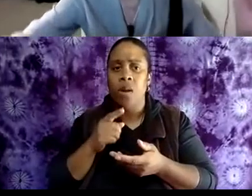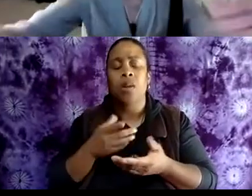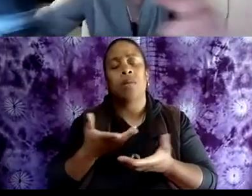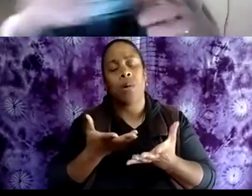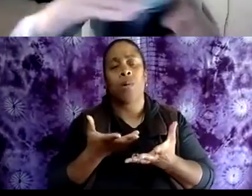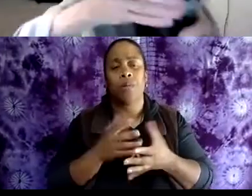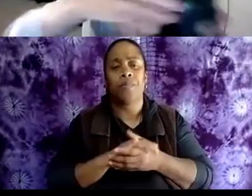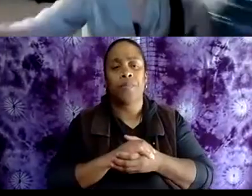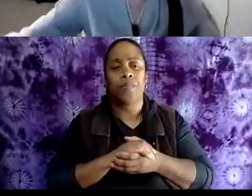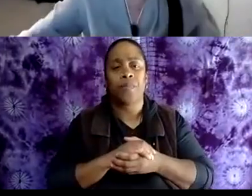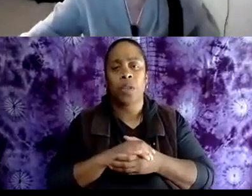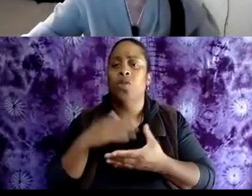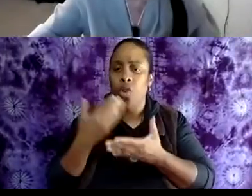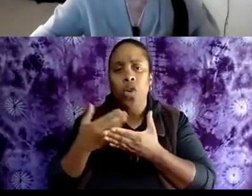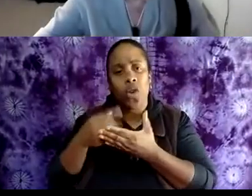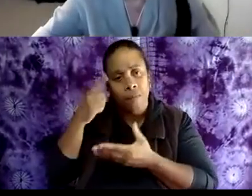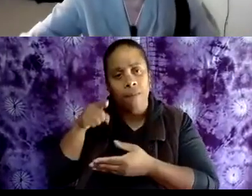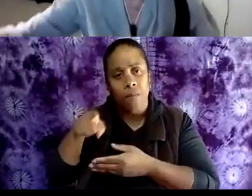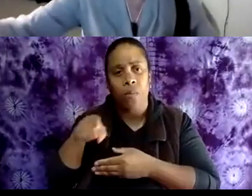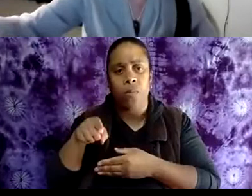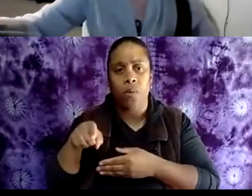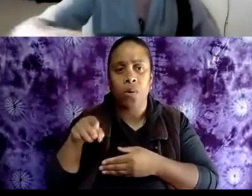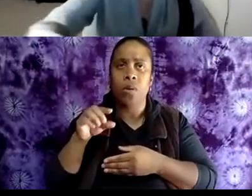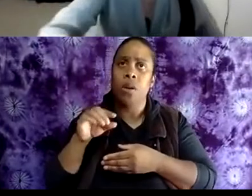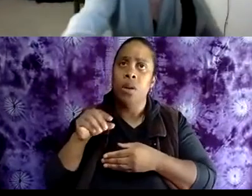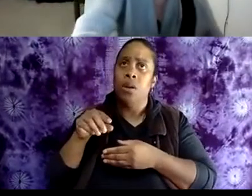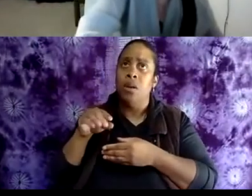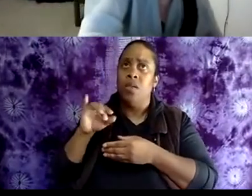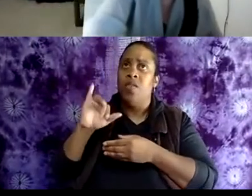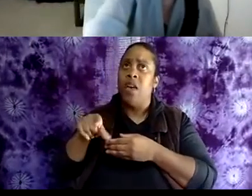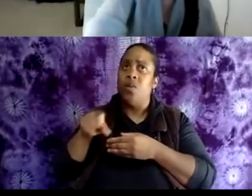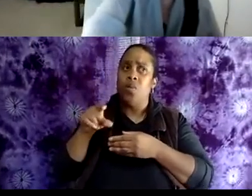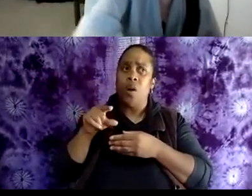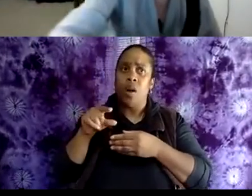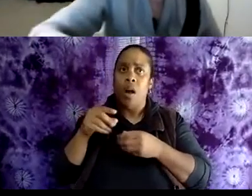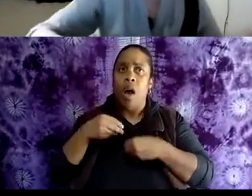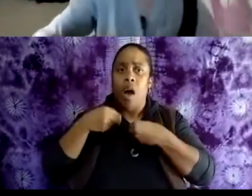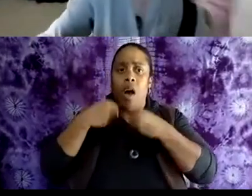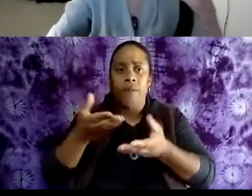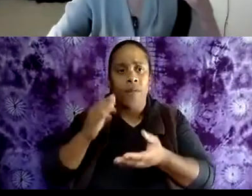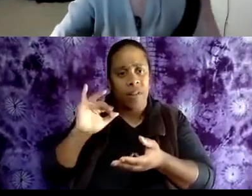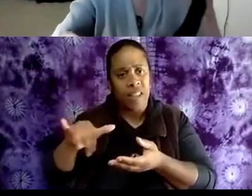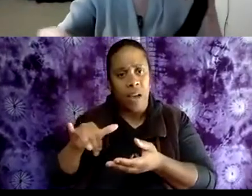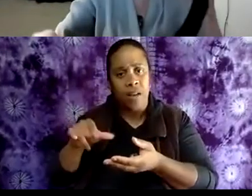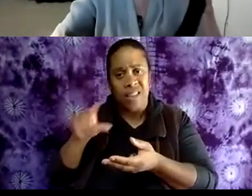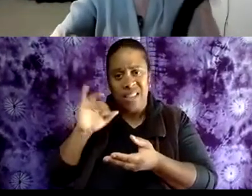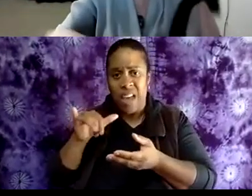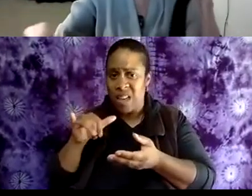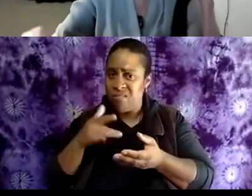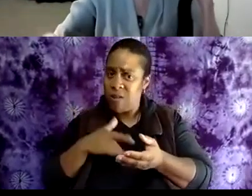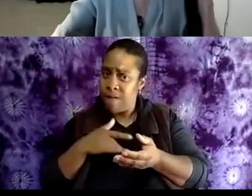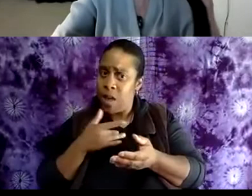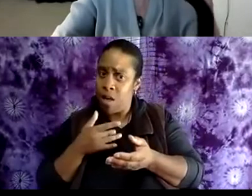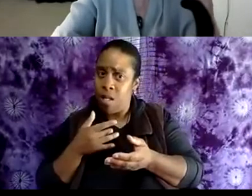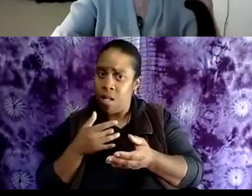So good on you that you're bringing this forth. Does that resonate with you when we're talking about possession